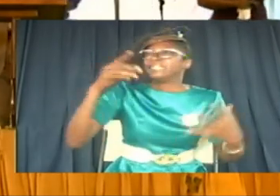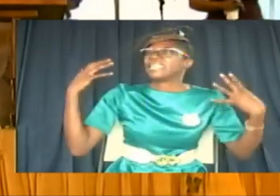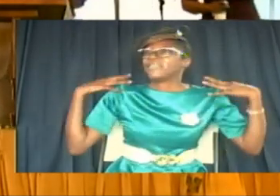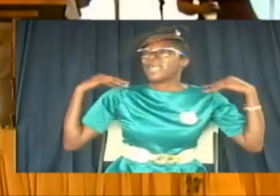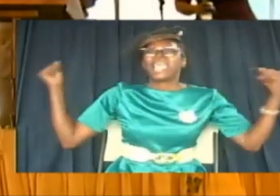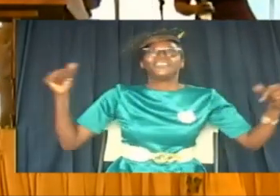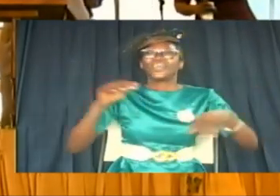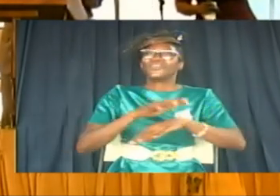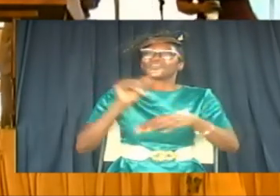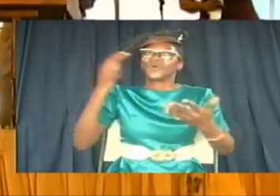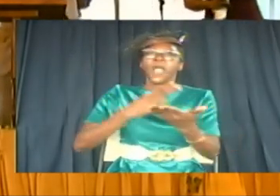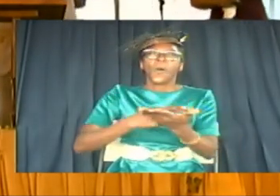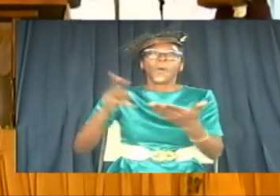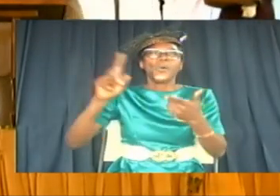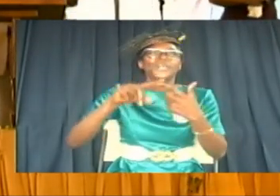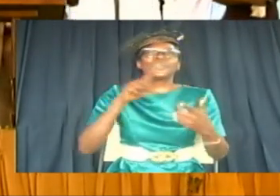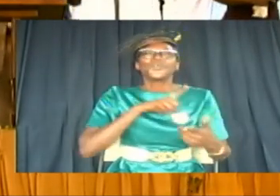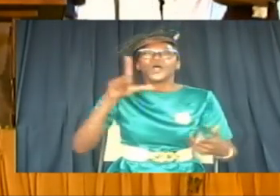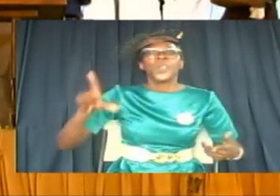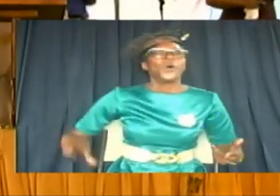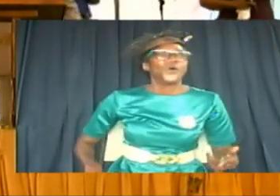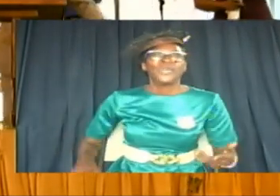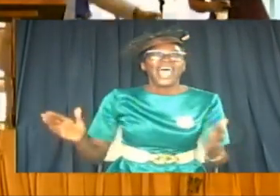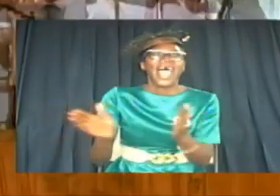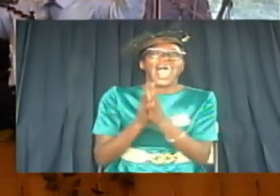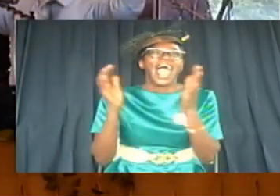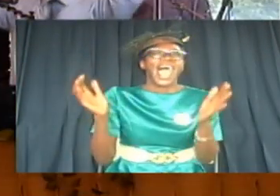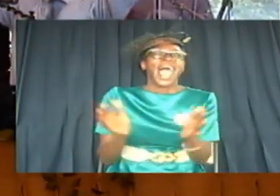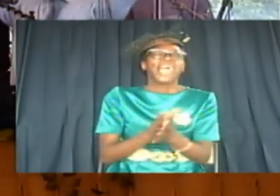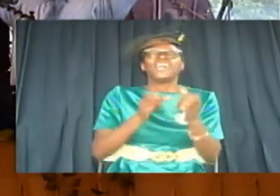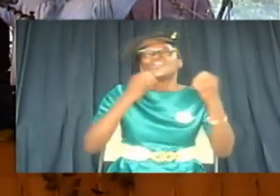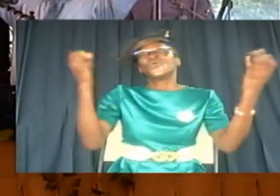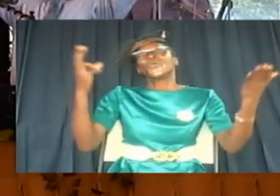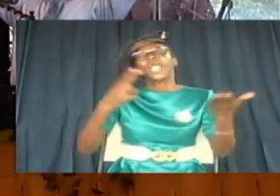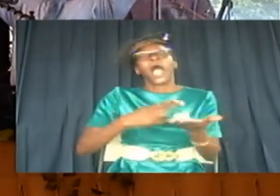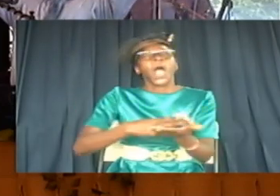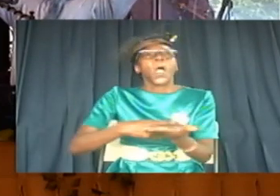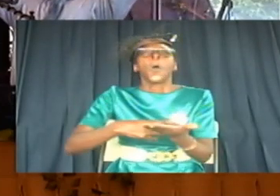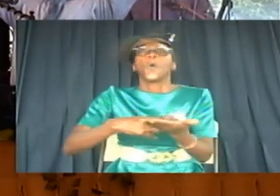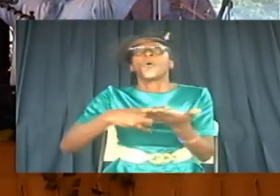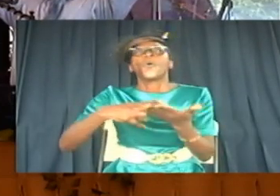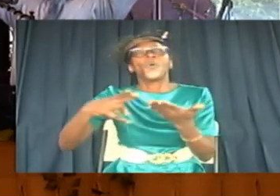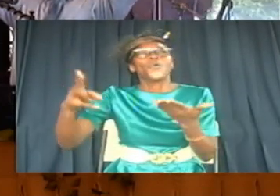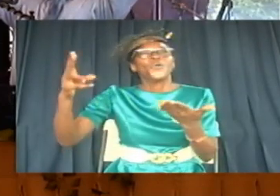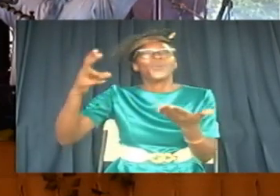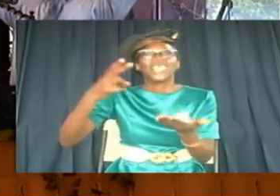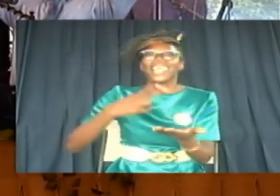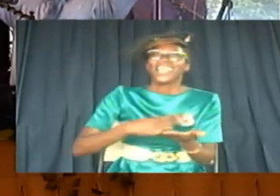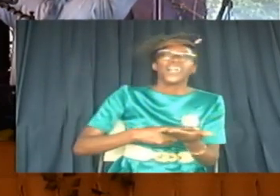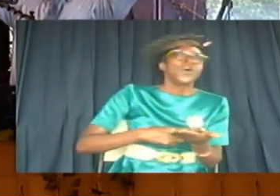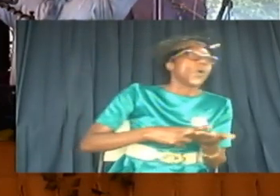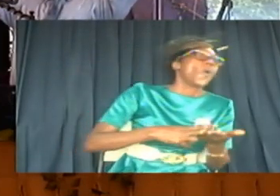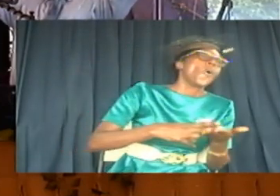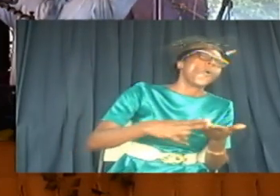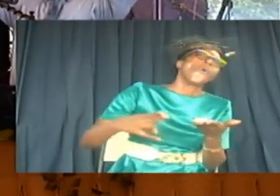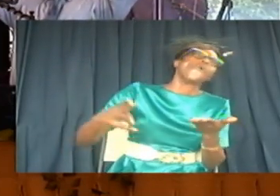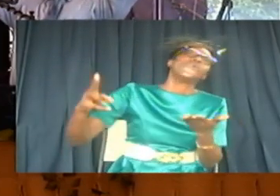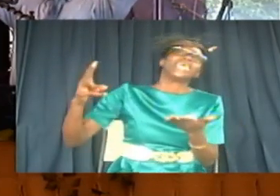crying holy to the Lord. Hallelujah. Holy, holy,